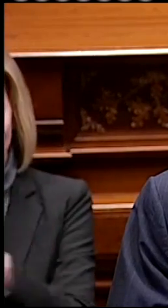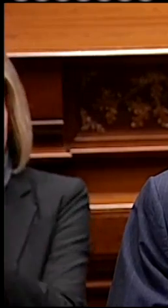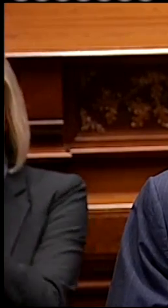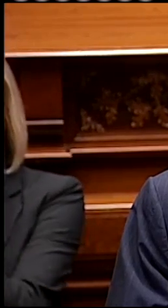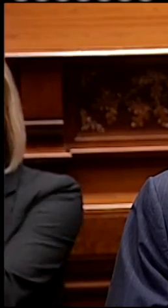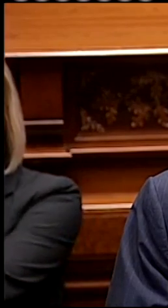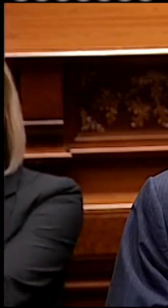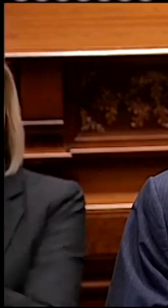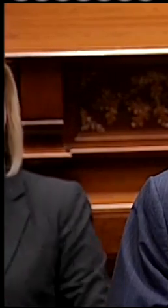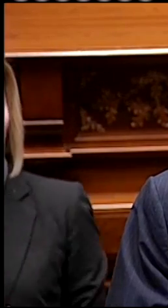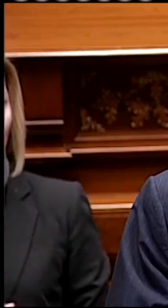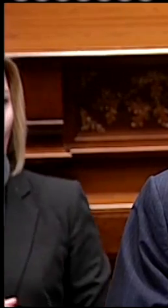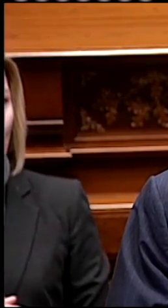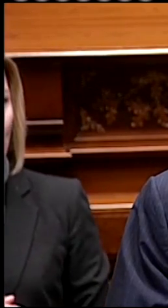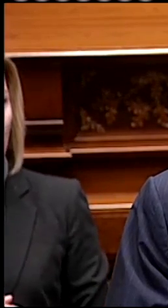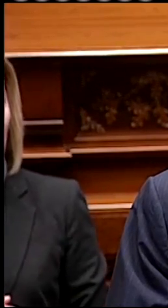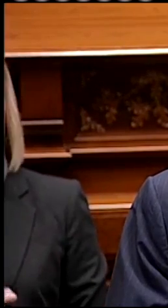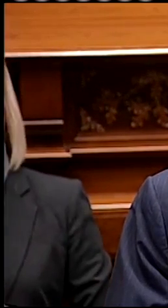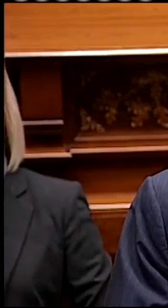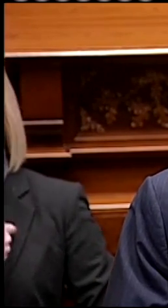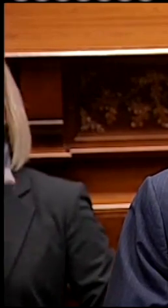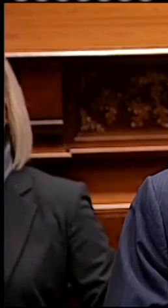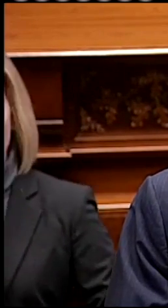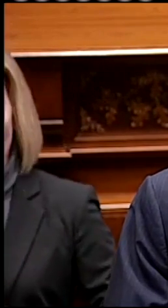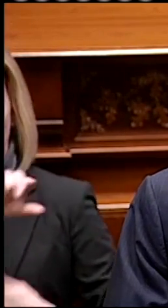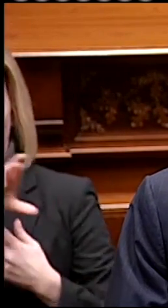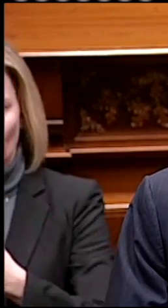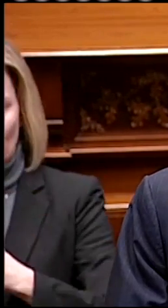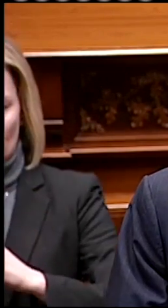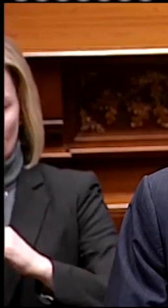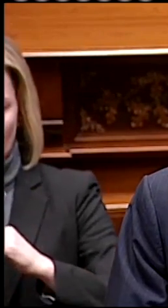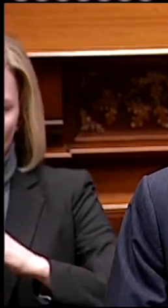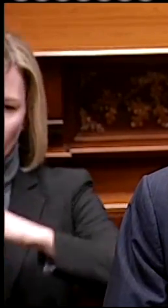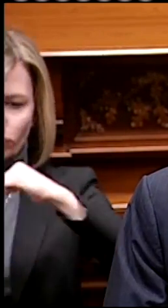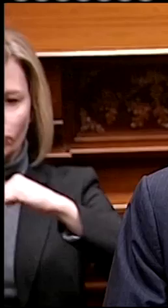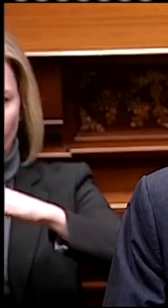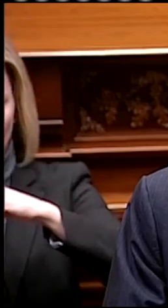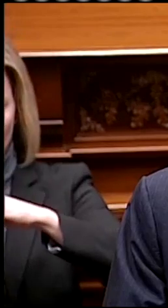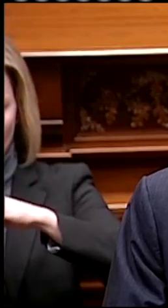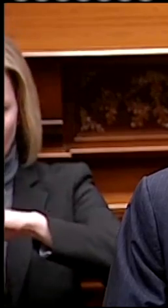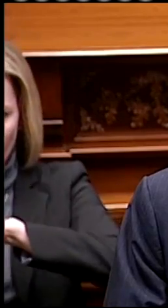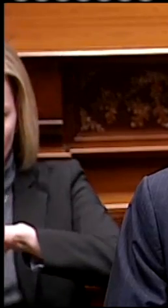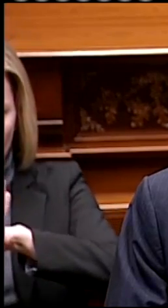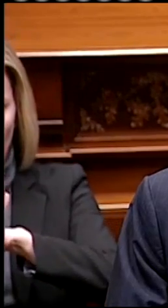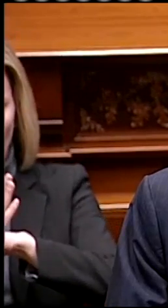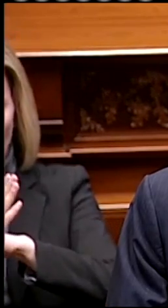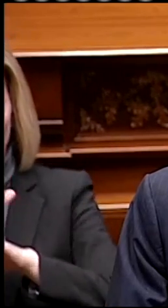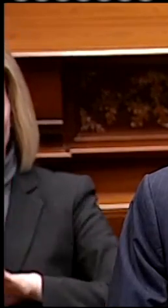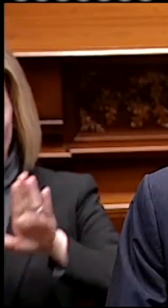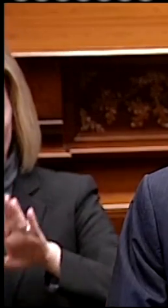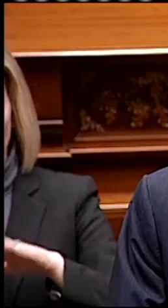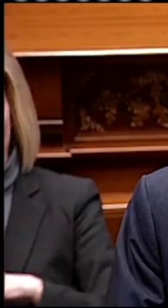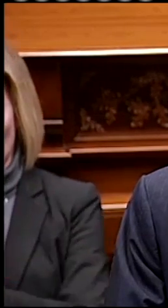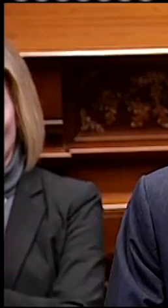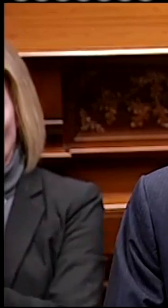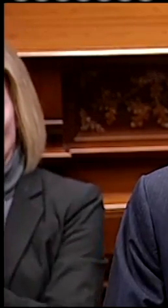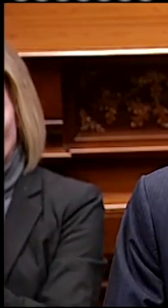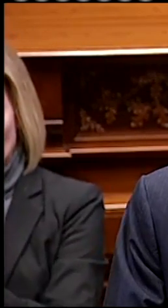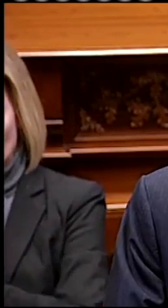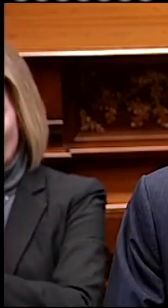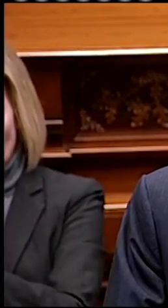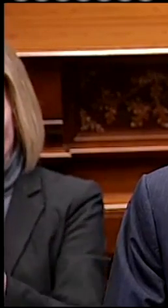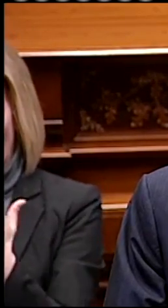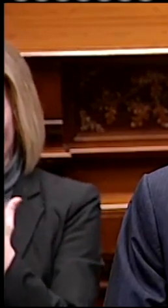year. We must restructure the bidding for construction projects at every level of